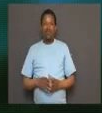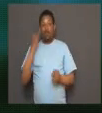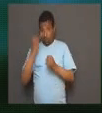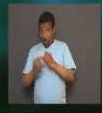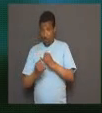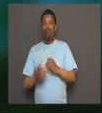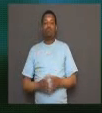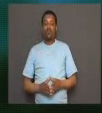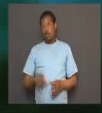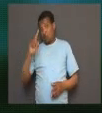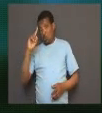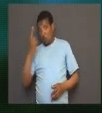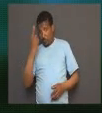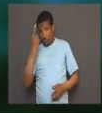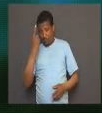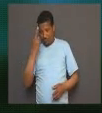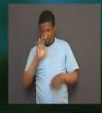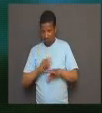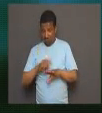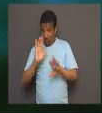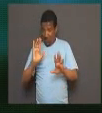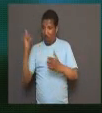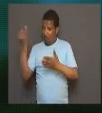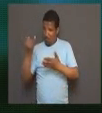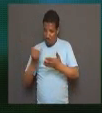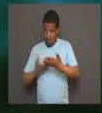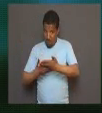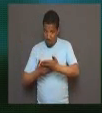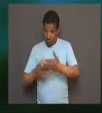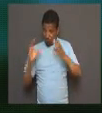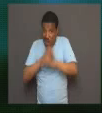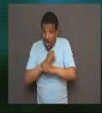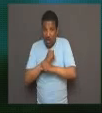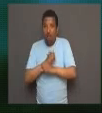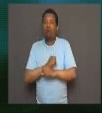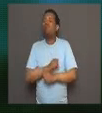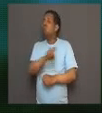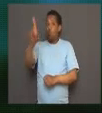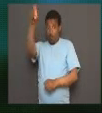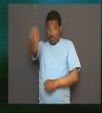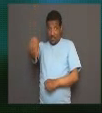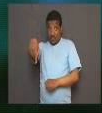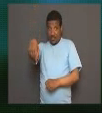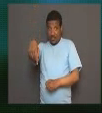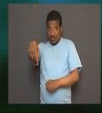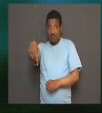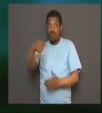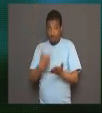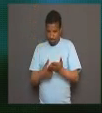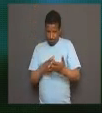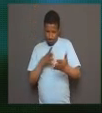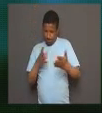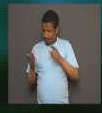Finally, once the map has been completed, you must annotate